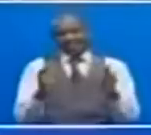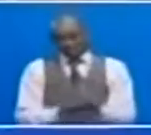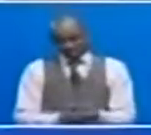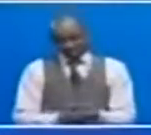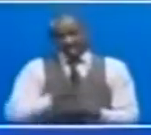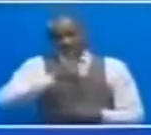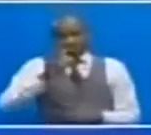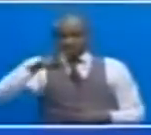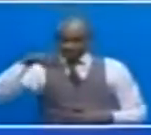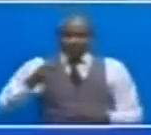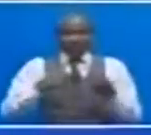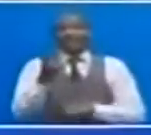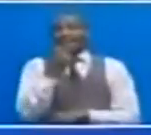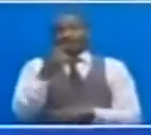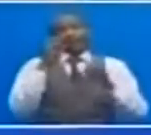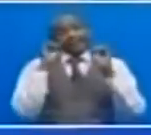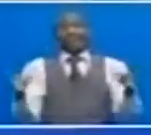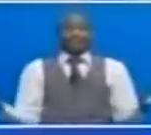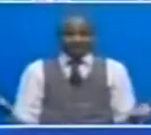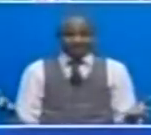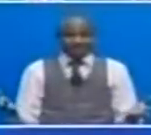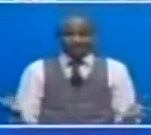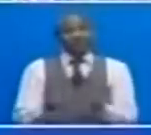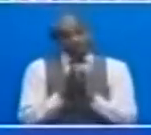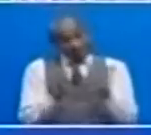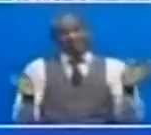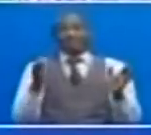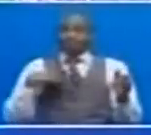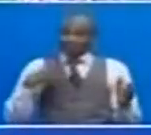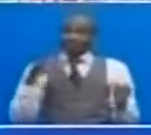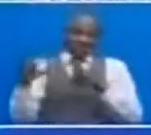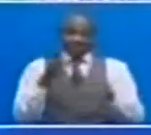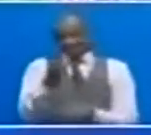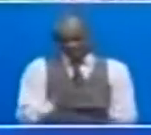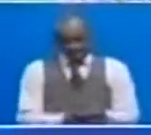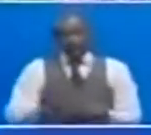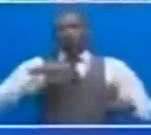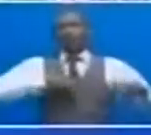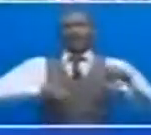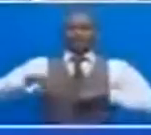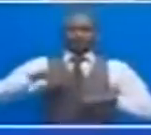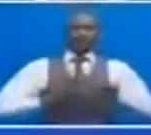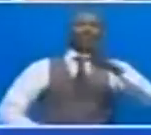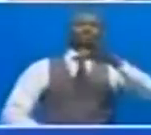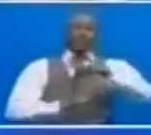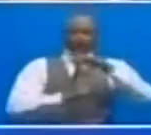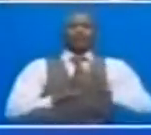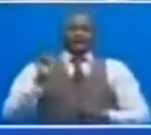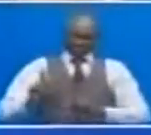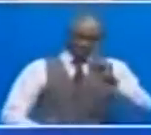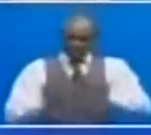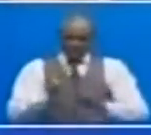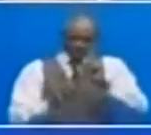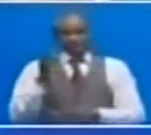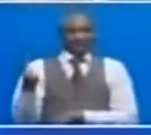counties are not buying drugs in the hospitals. The public is suffering. Corruption is the highest in counties now as we